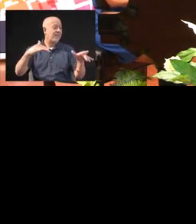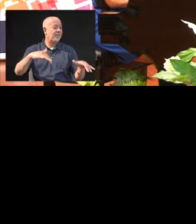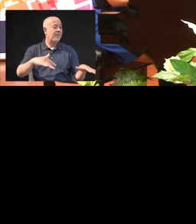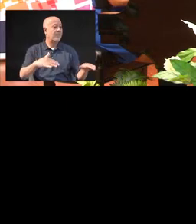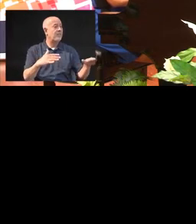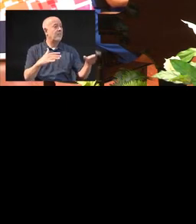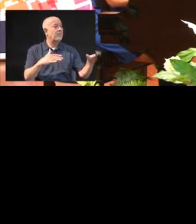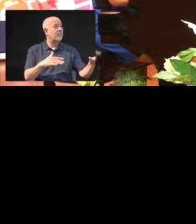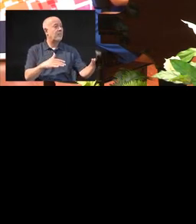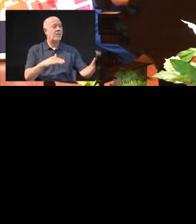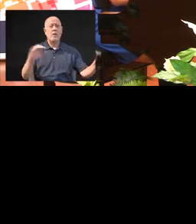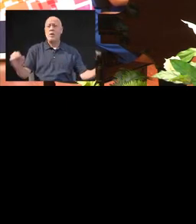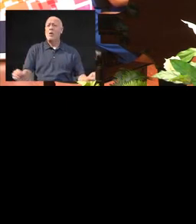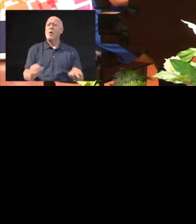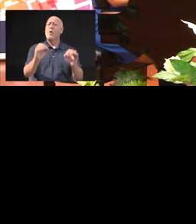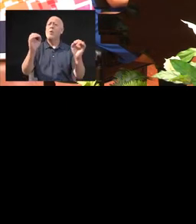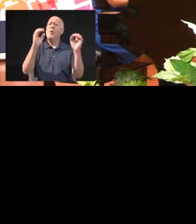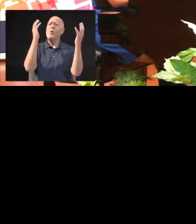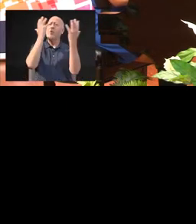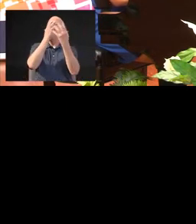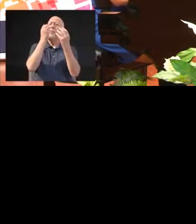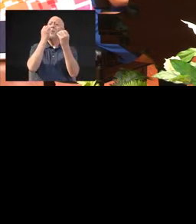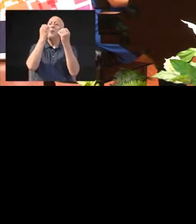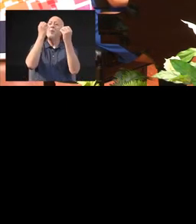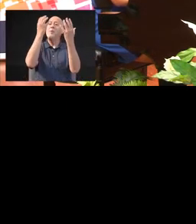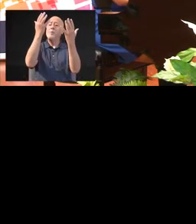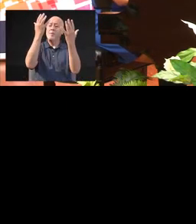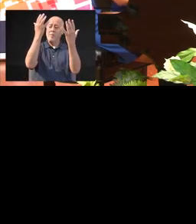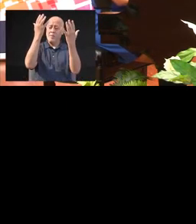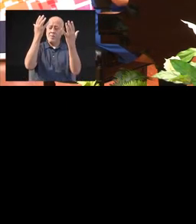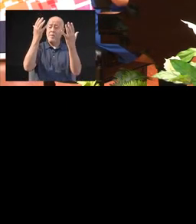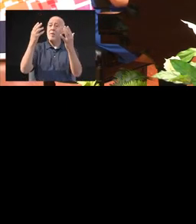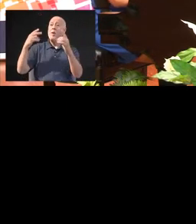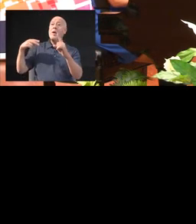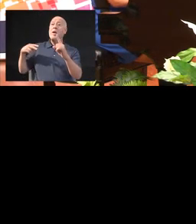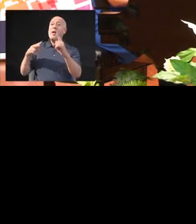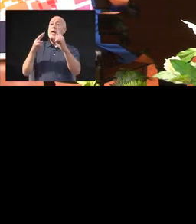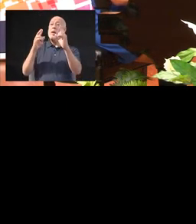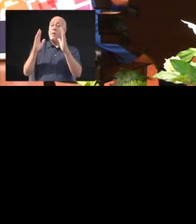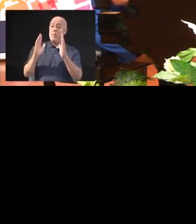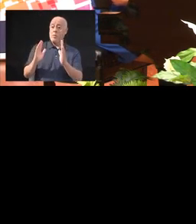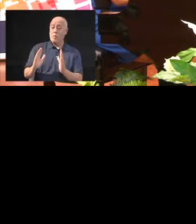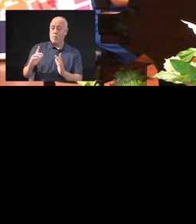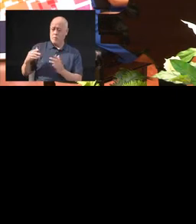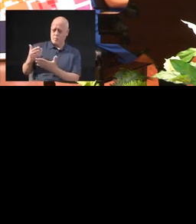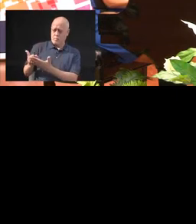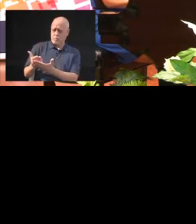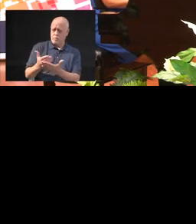Shining sea, oh beautiful, for heroes prove it.